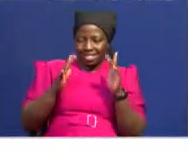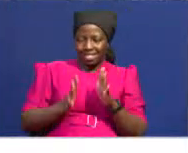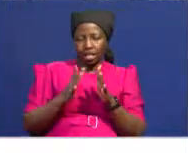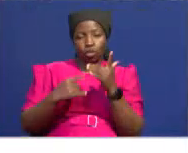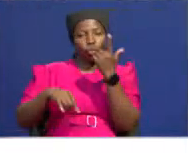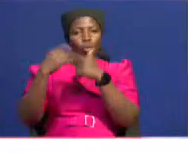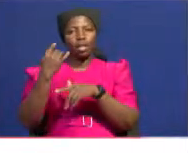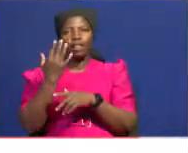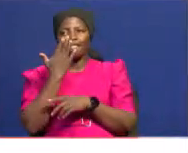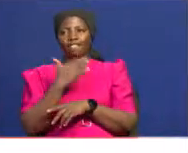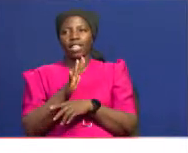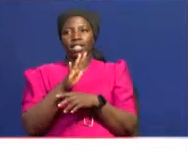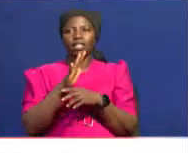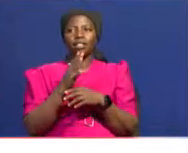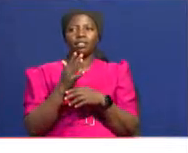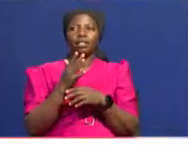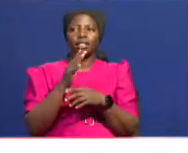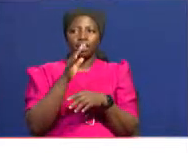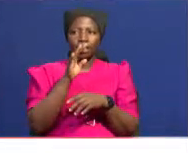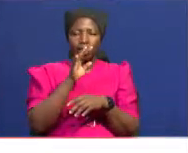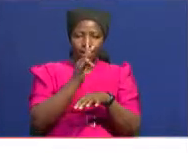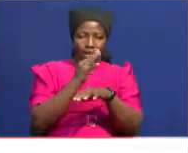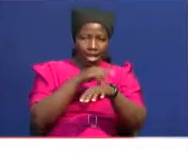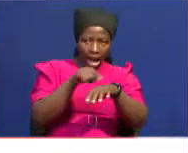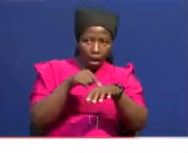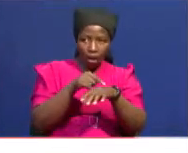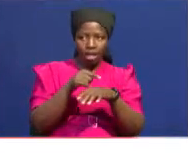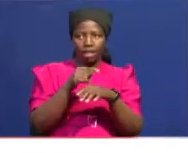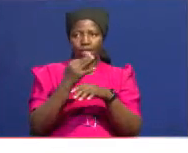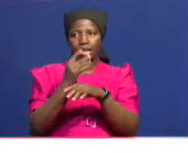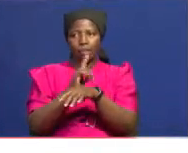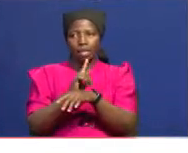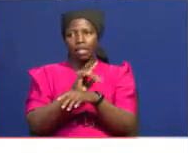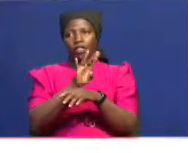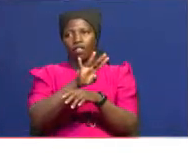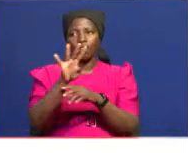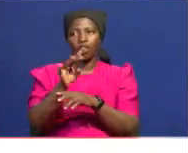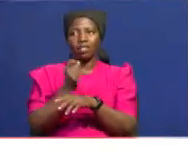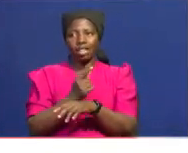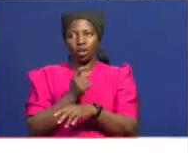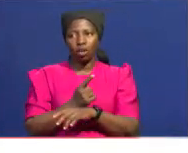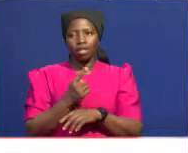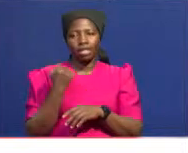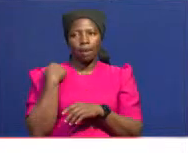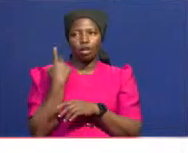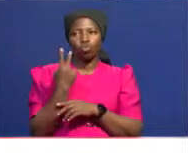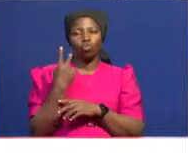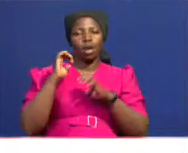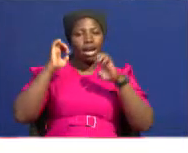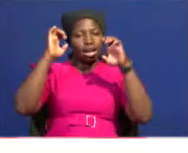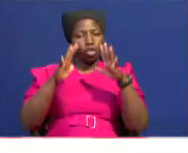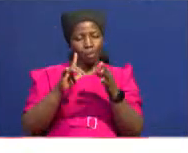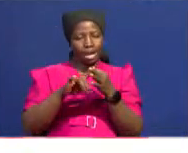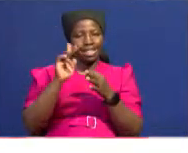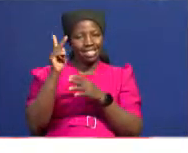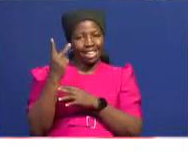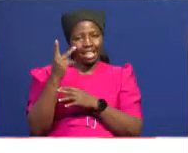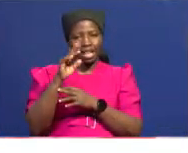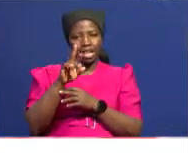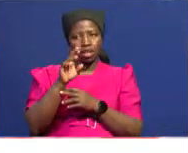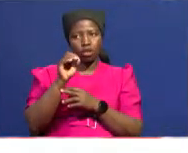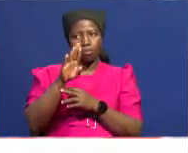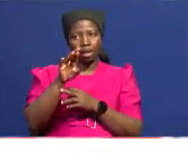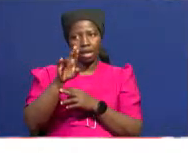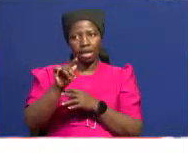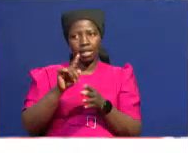time of 1 hour, 3 minutes and 44 seconds, a second ahead Ethiopian Dejene Hailu Bikila and Kenyan duo Robert Keter